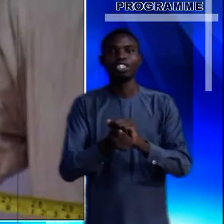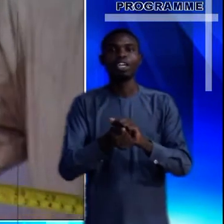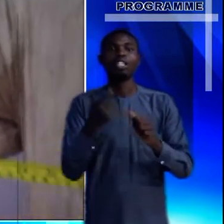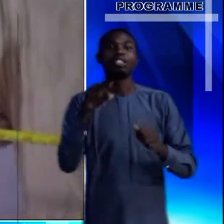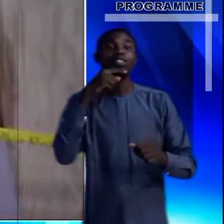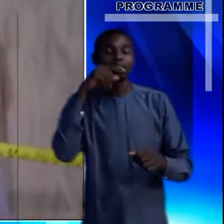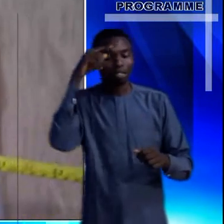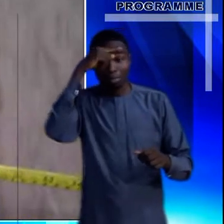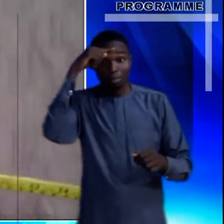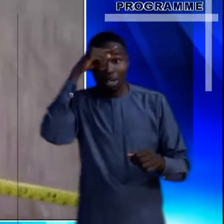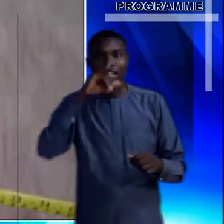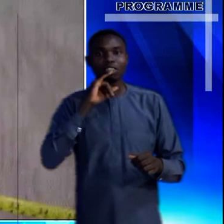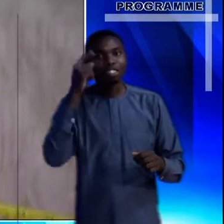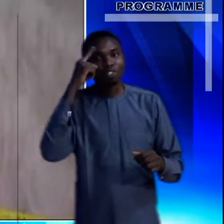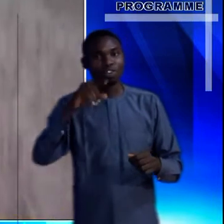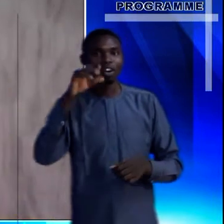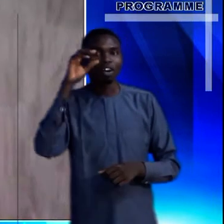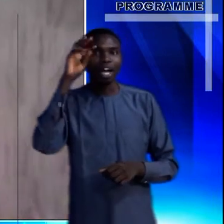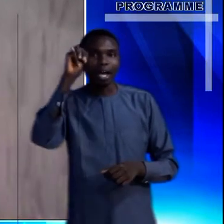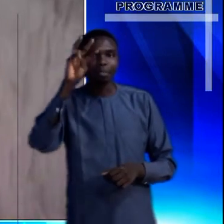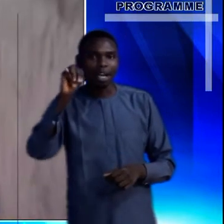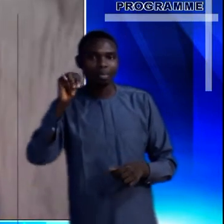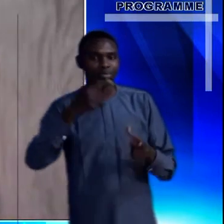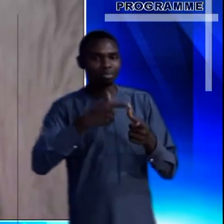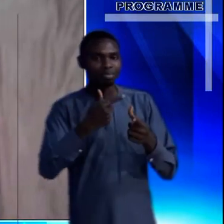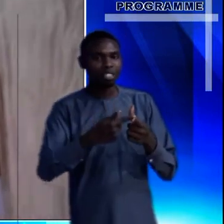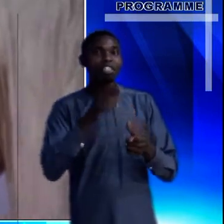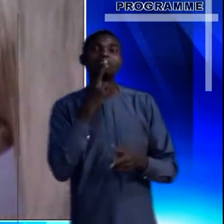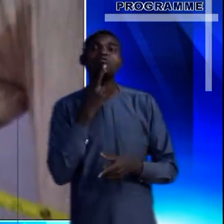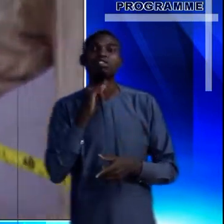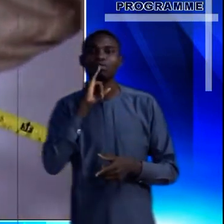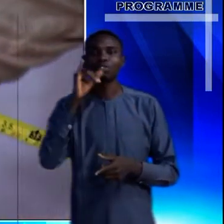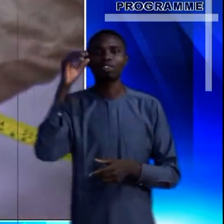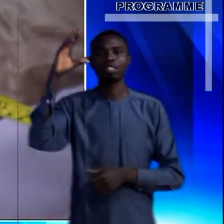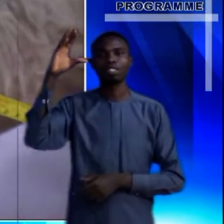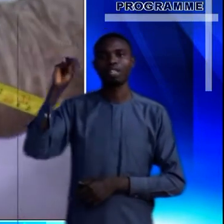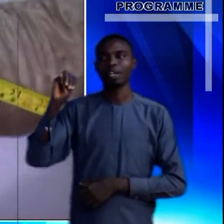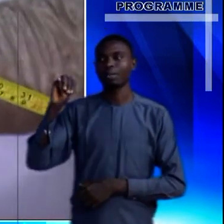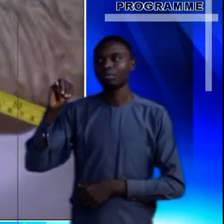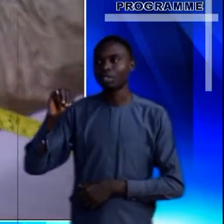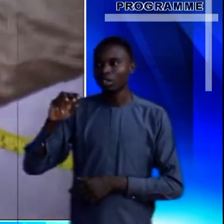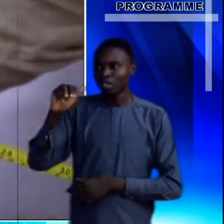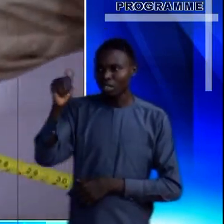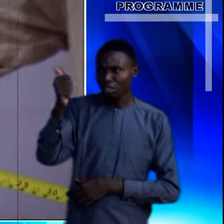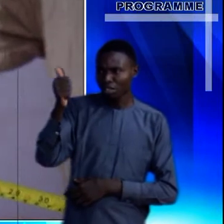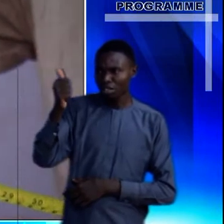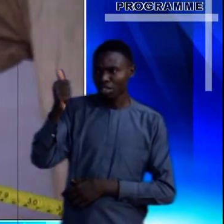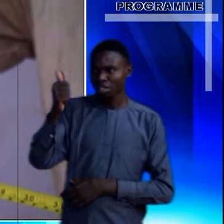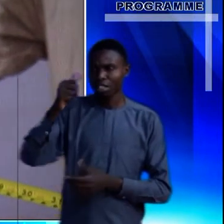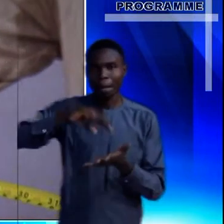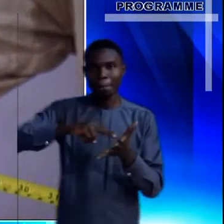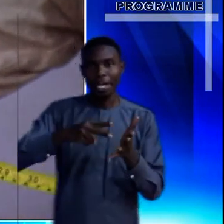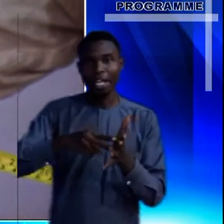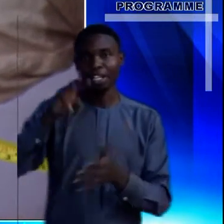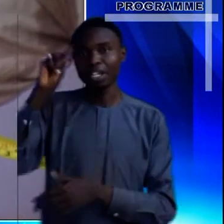open our instrument up to 100, this 100 stands as meter. From 10